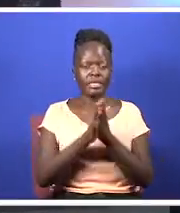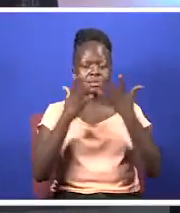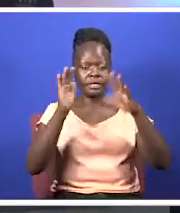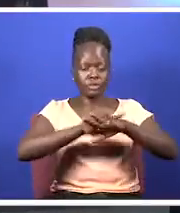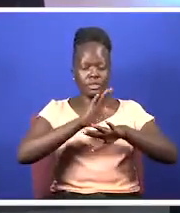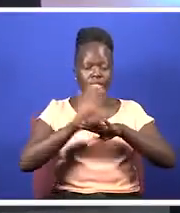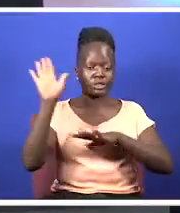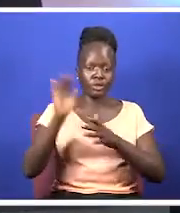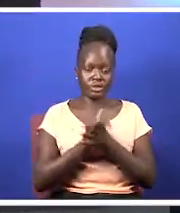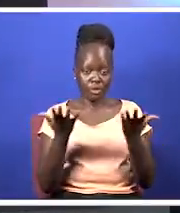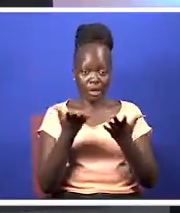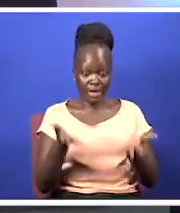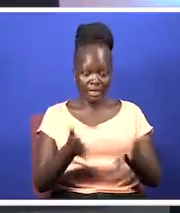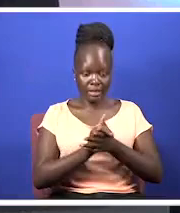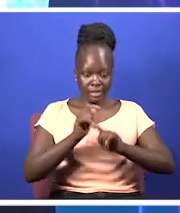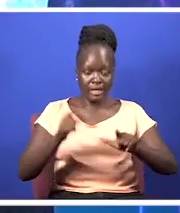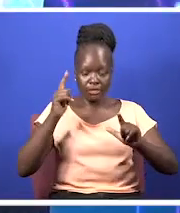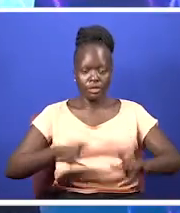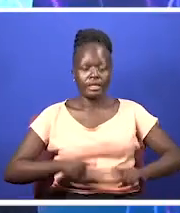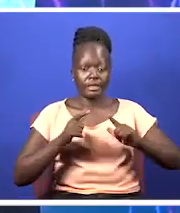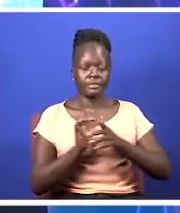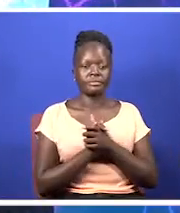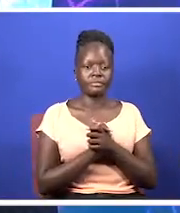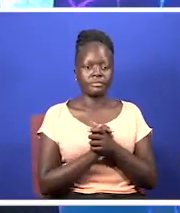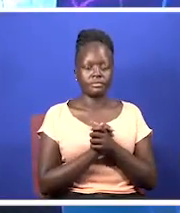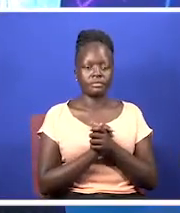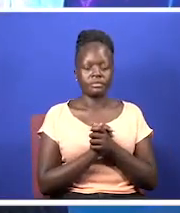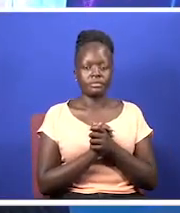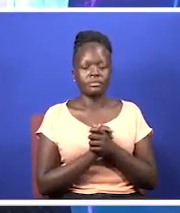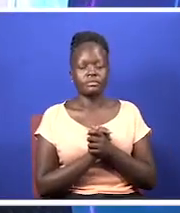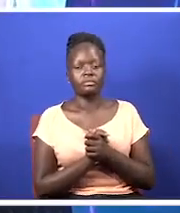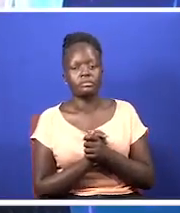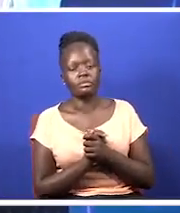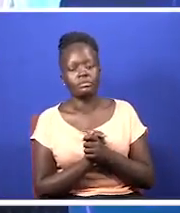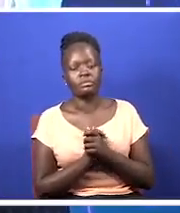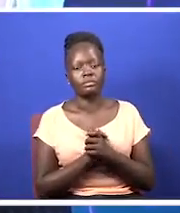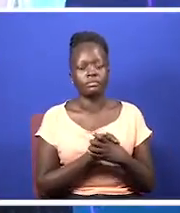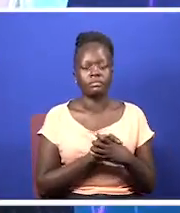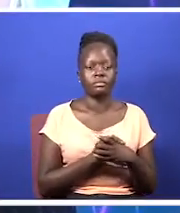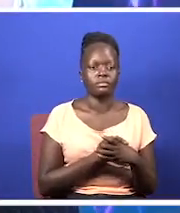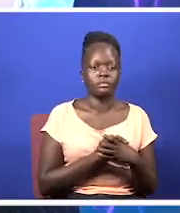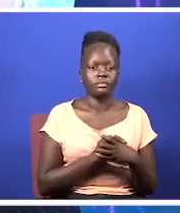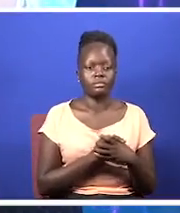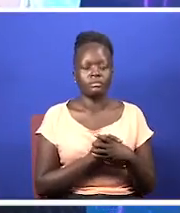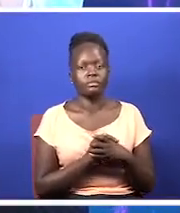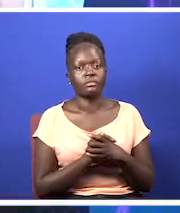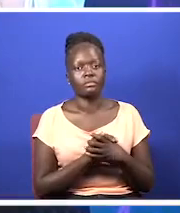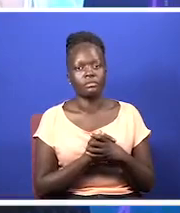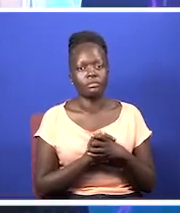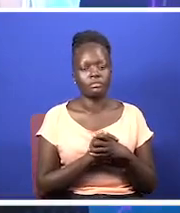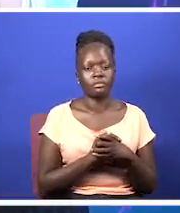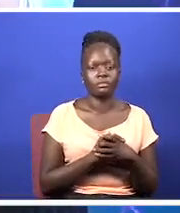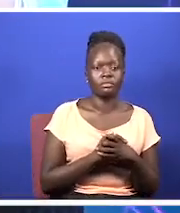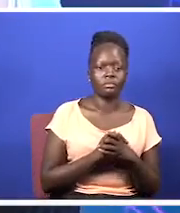celebrate your goodness in the land of the living. Oh, rekantalabos tererisharararabo.